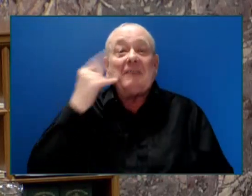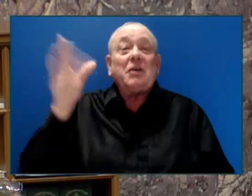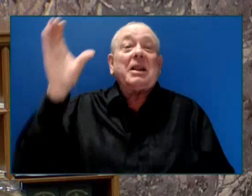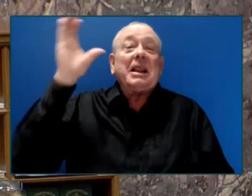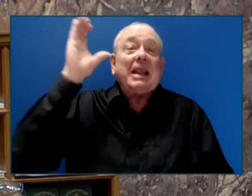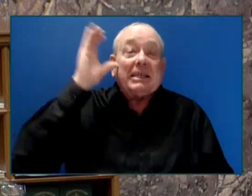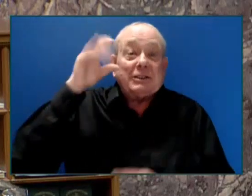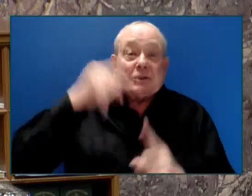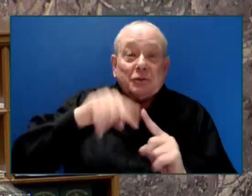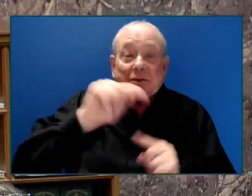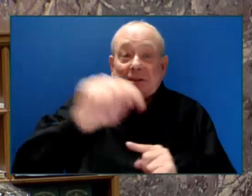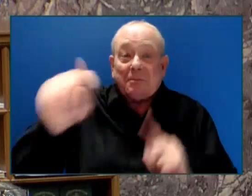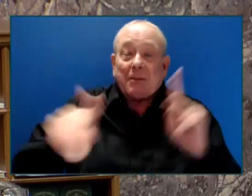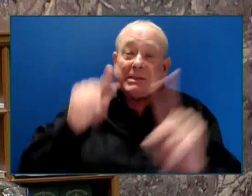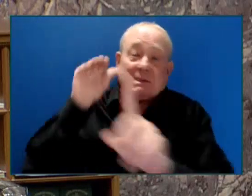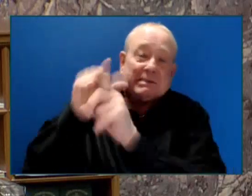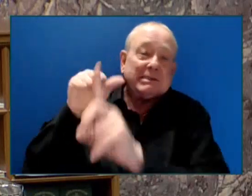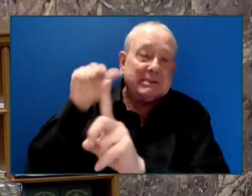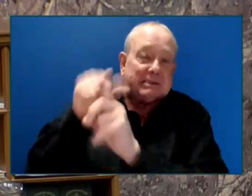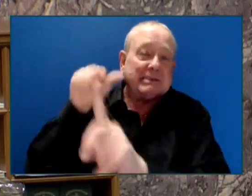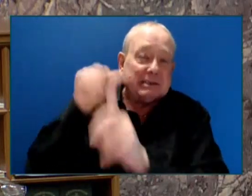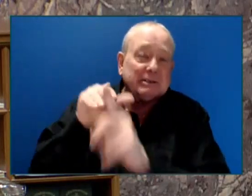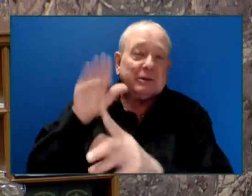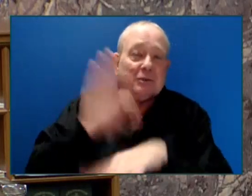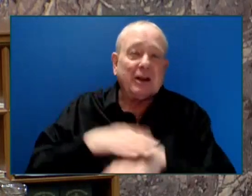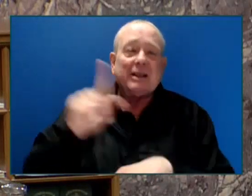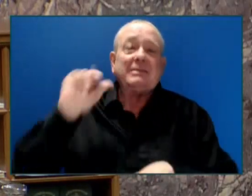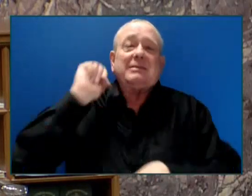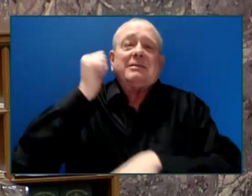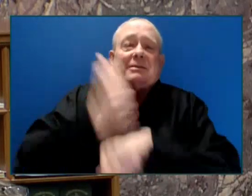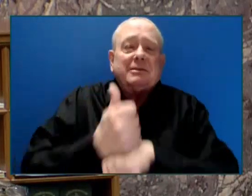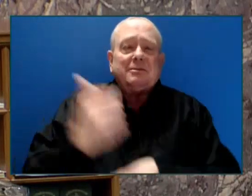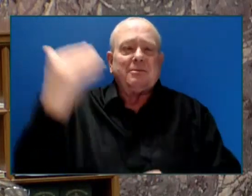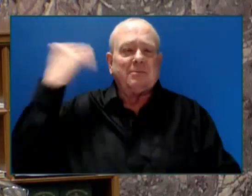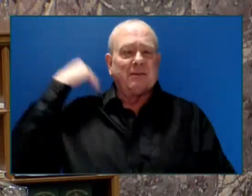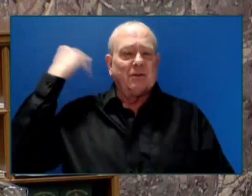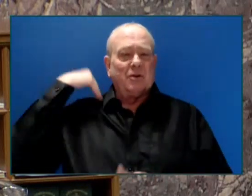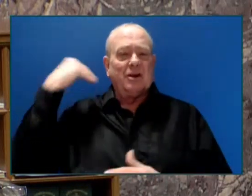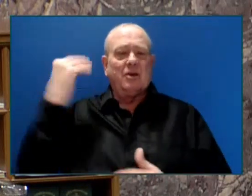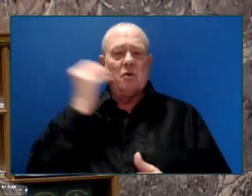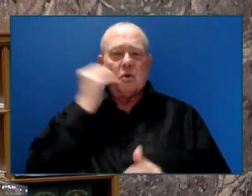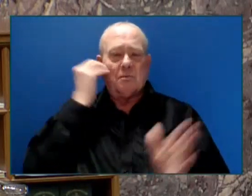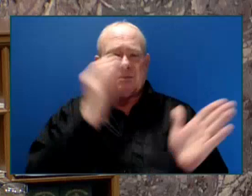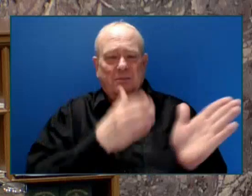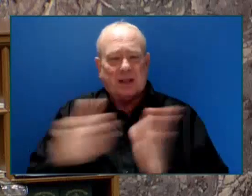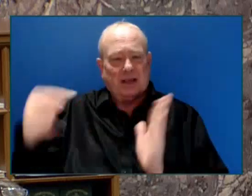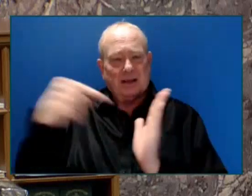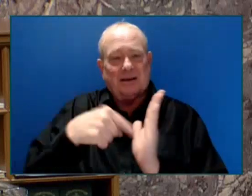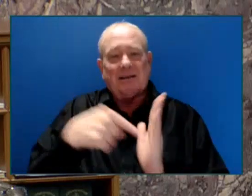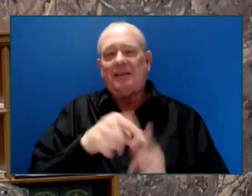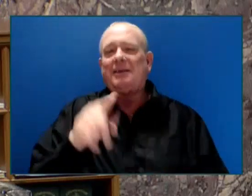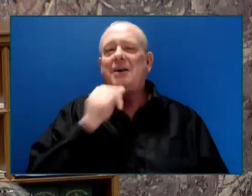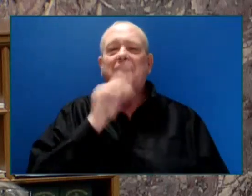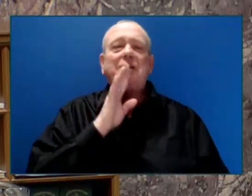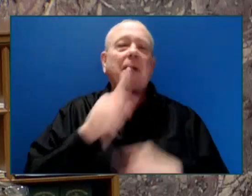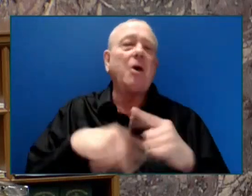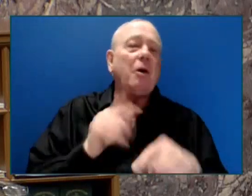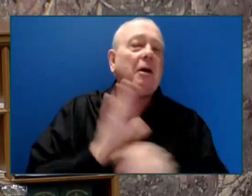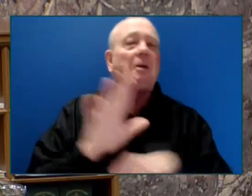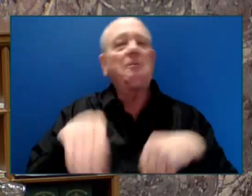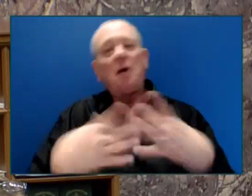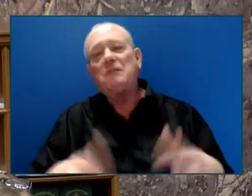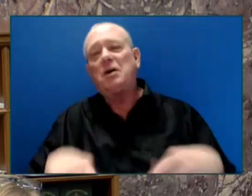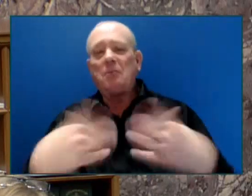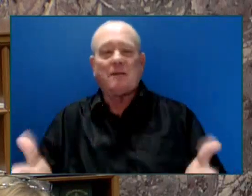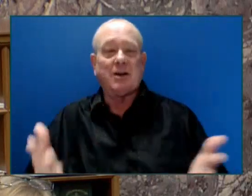when they first came out with their housing plan that didn't even talk about housing supply, they wouldn't be in the situation they're in today, where